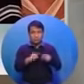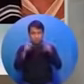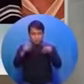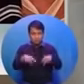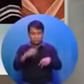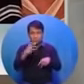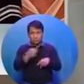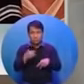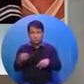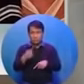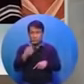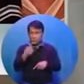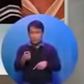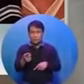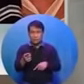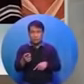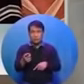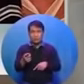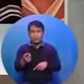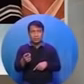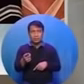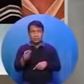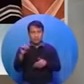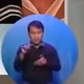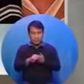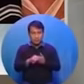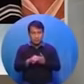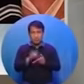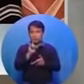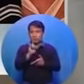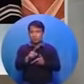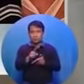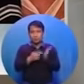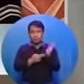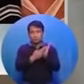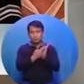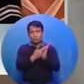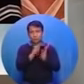is telling the truth.